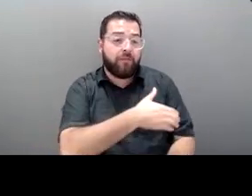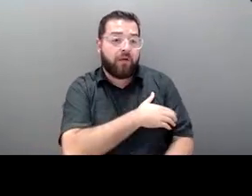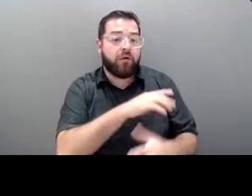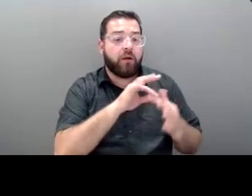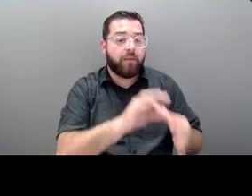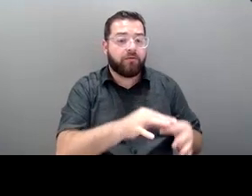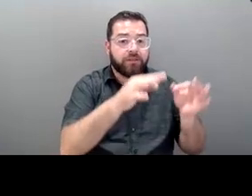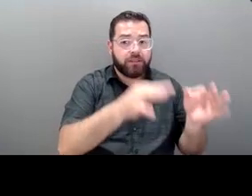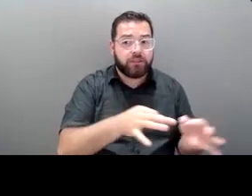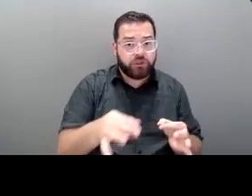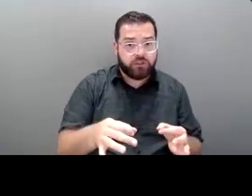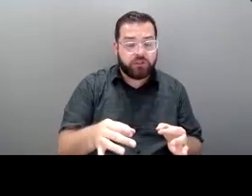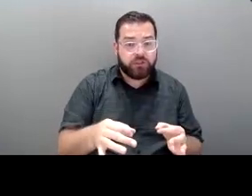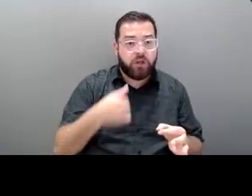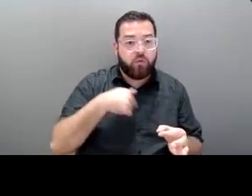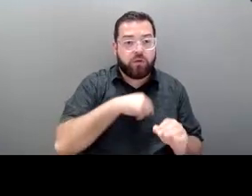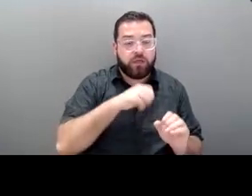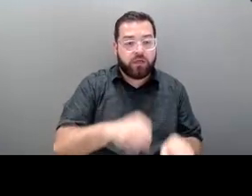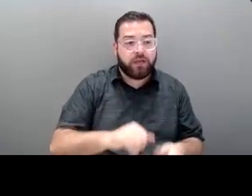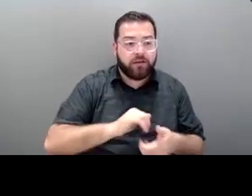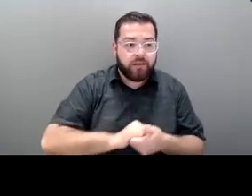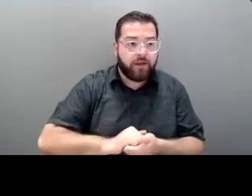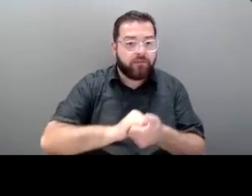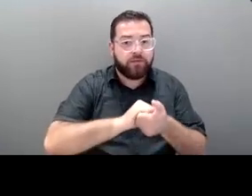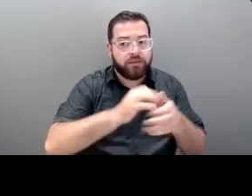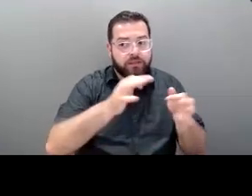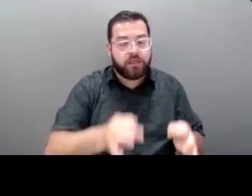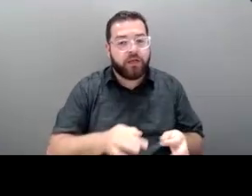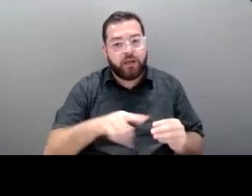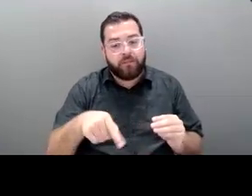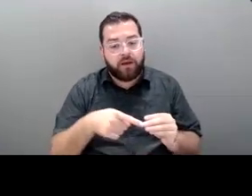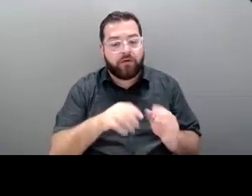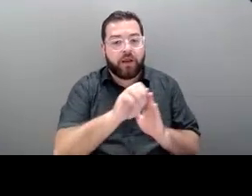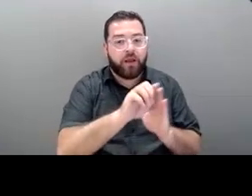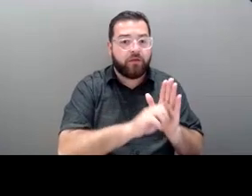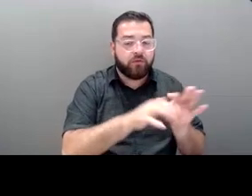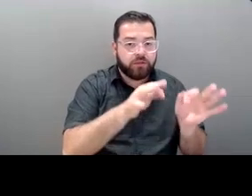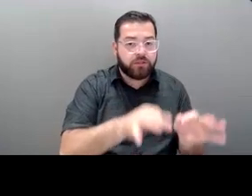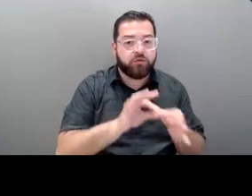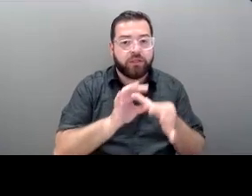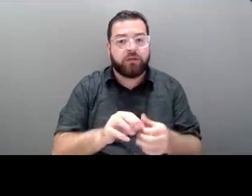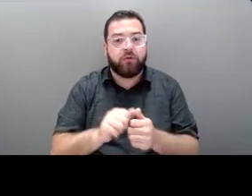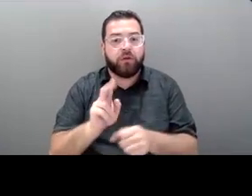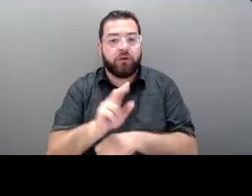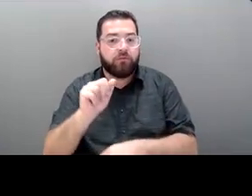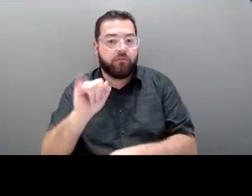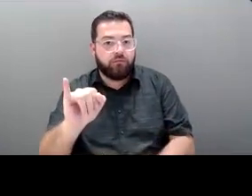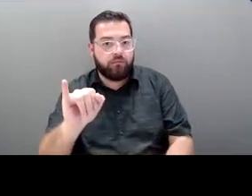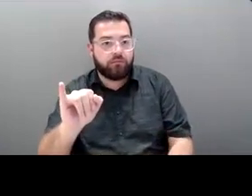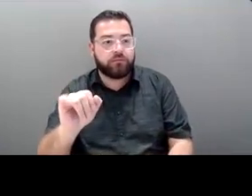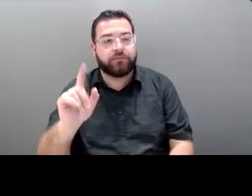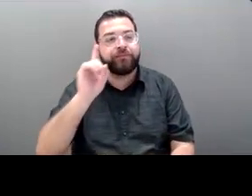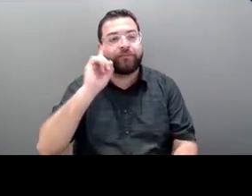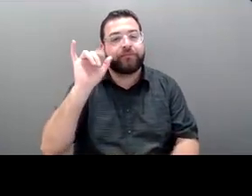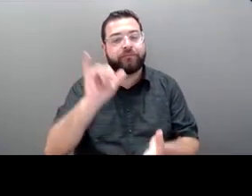start to make collectively around ethical decisions around AI use. So I think that's